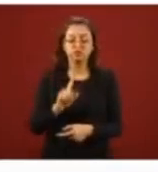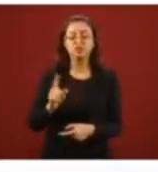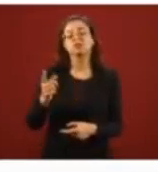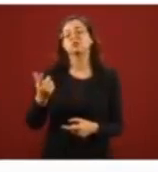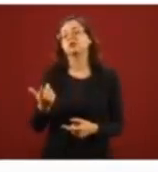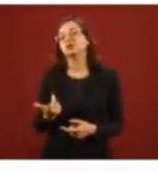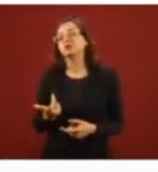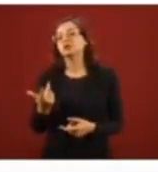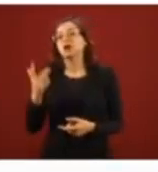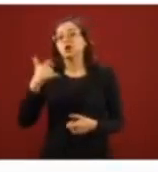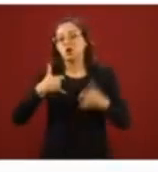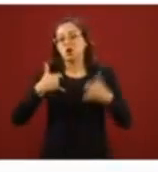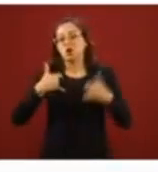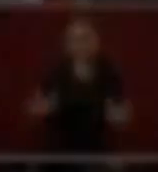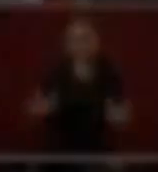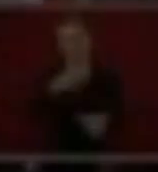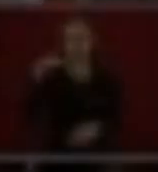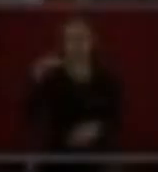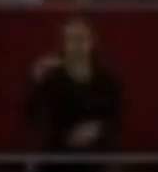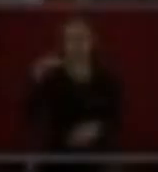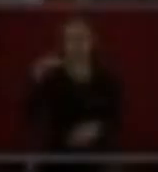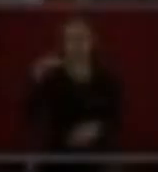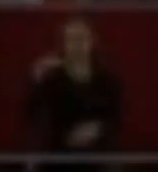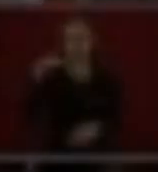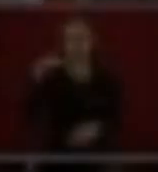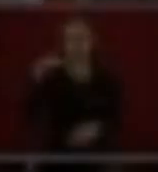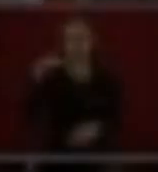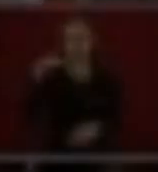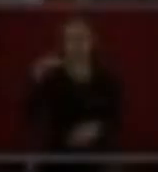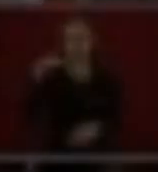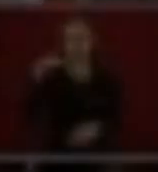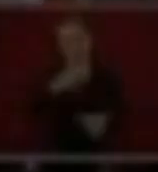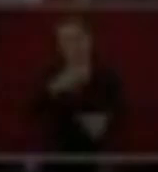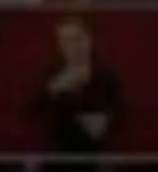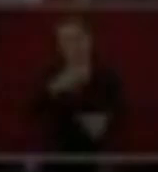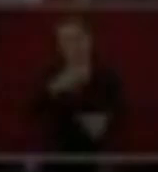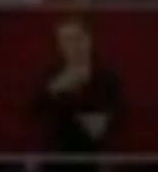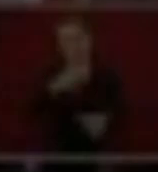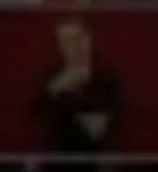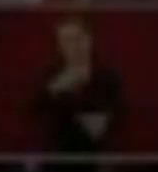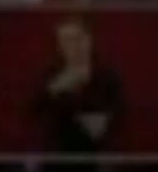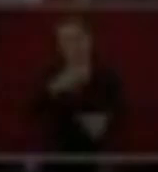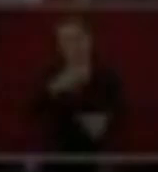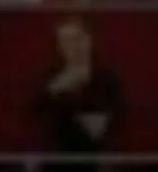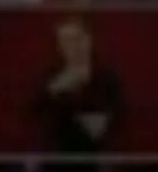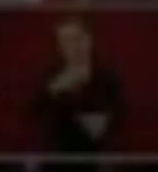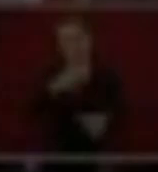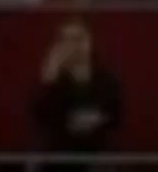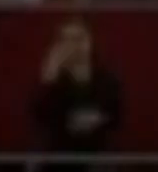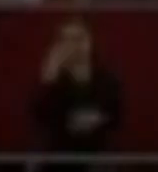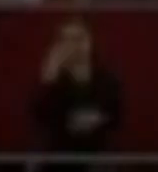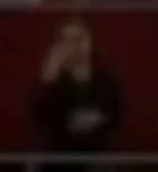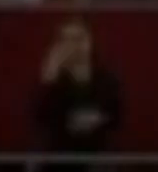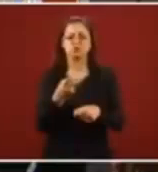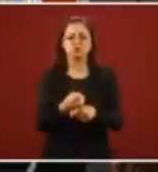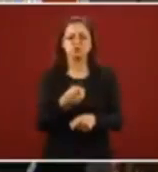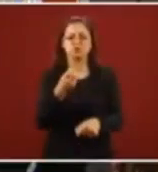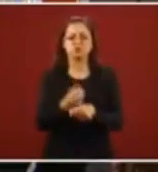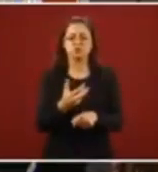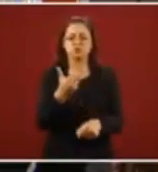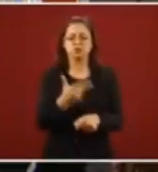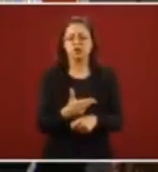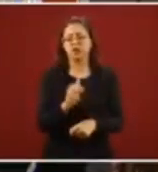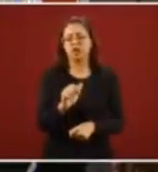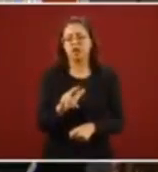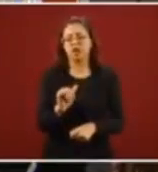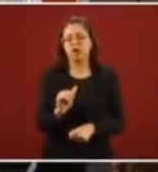Okay, I've already from it little faster because remember, I have to go to work. I'm sorry, but I'm not going to be able to put a lot of attention on it.